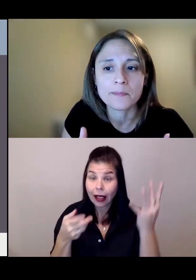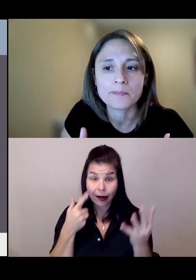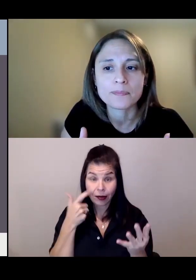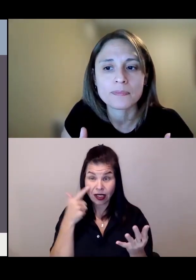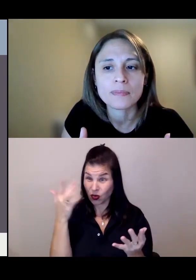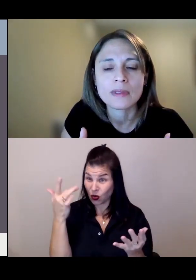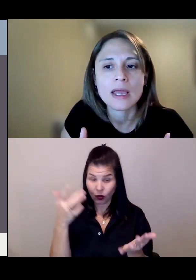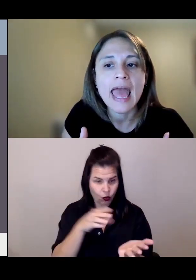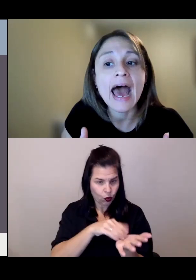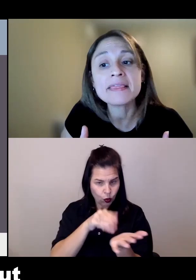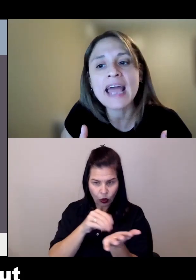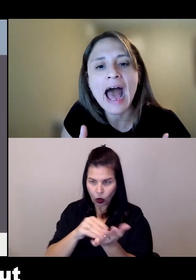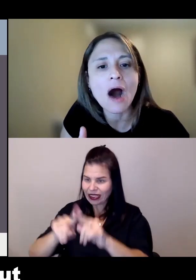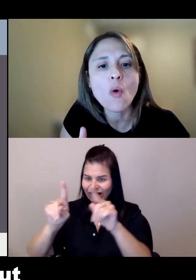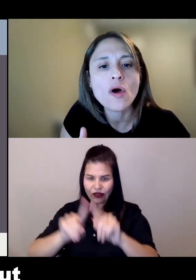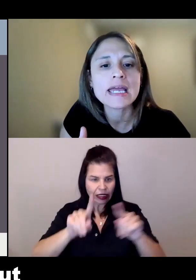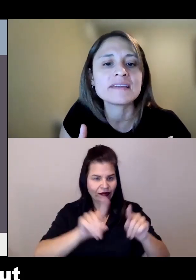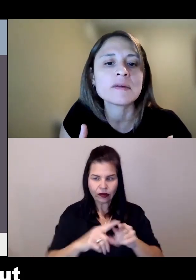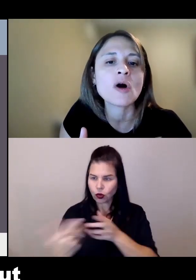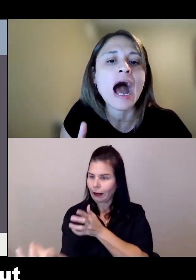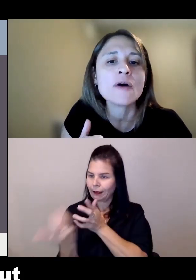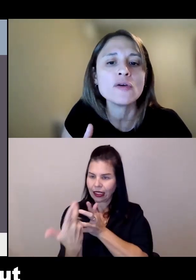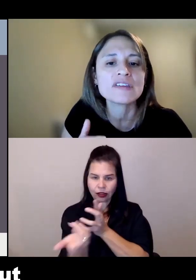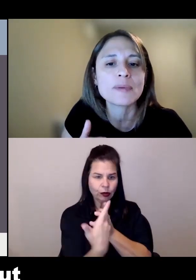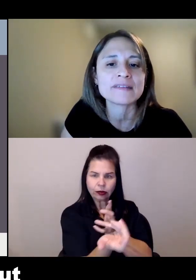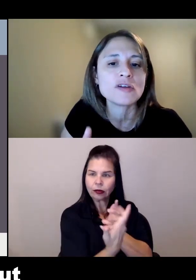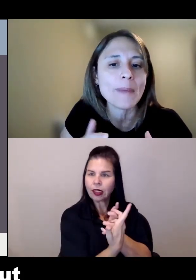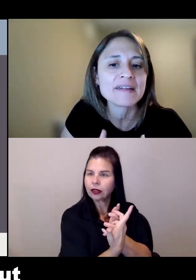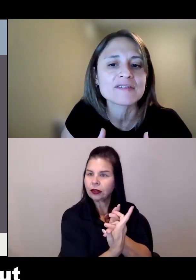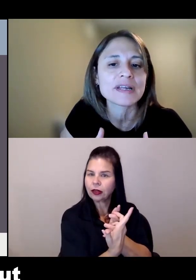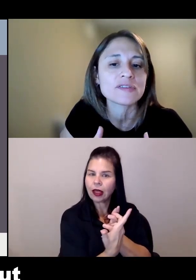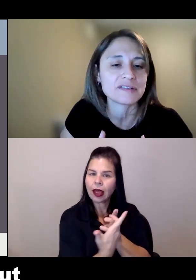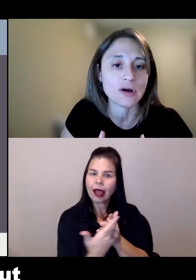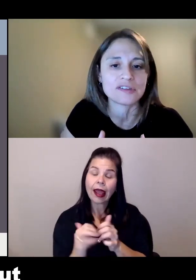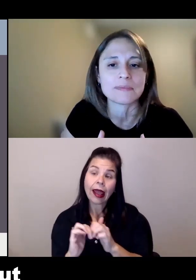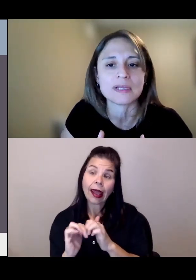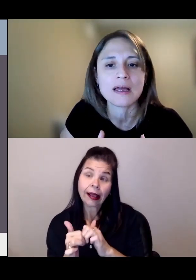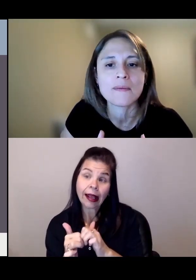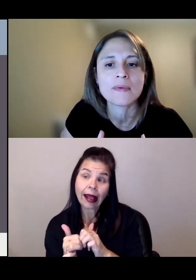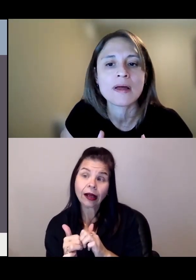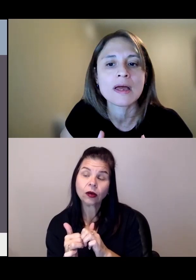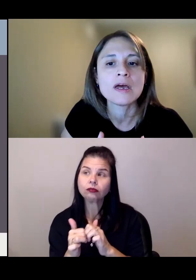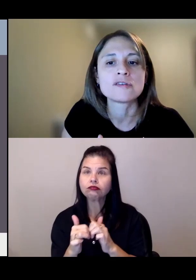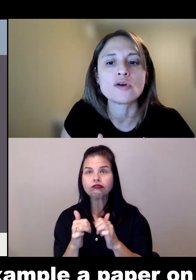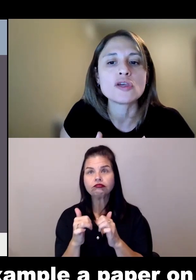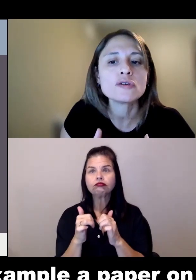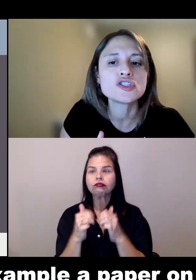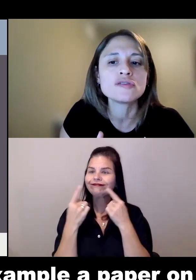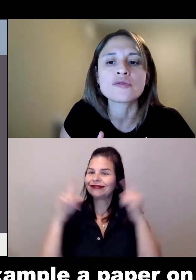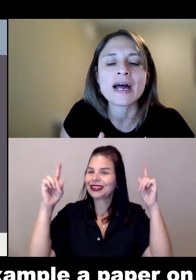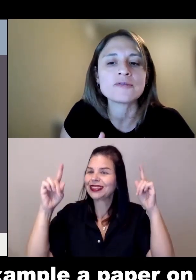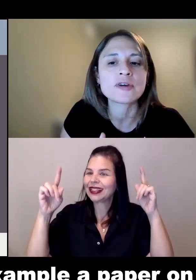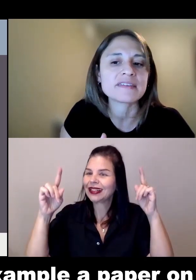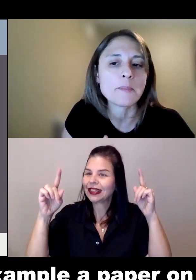differently. And the how is about how you express your mastery of this concept. So you